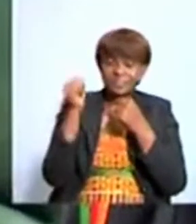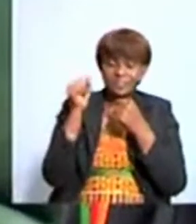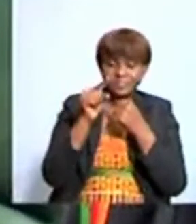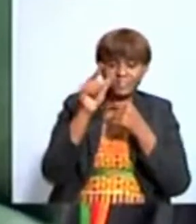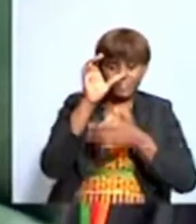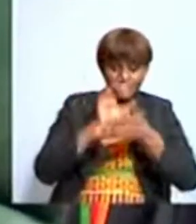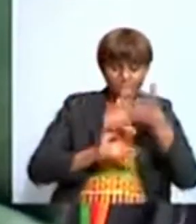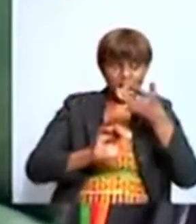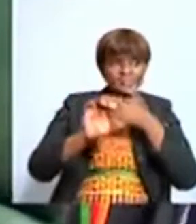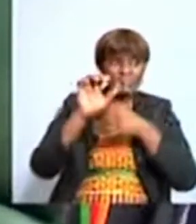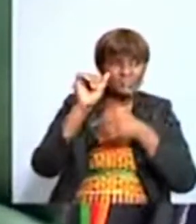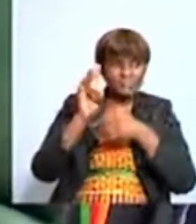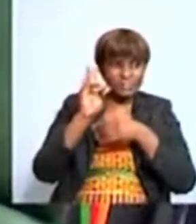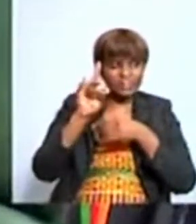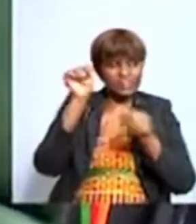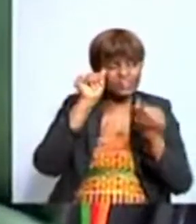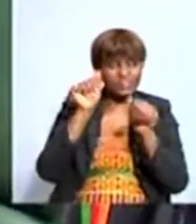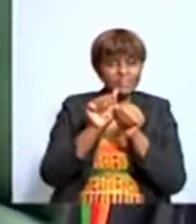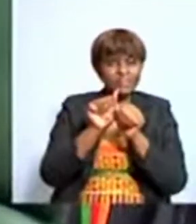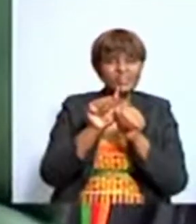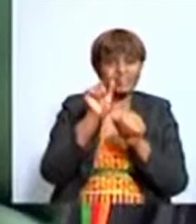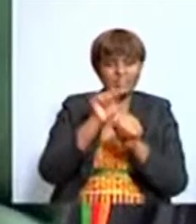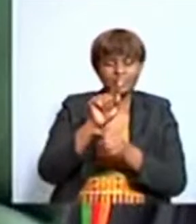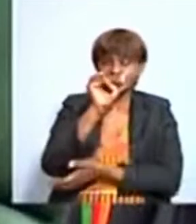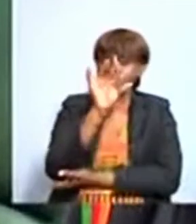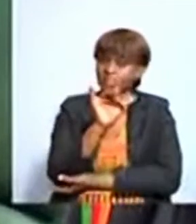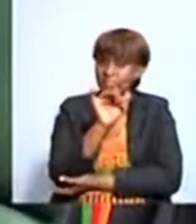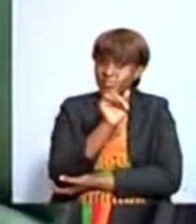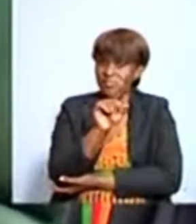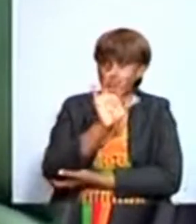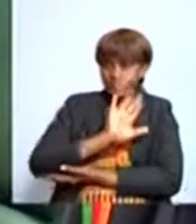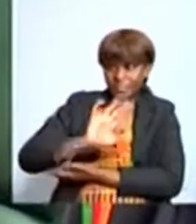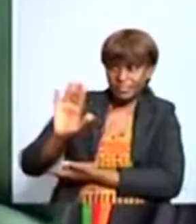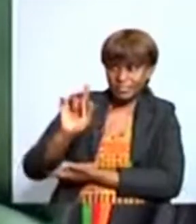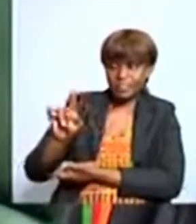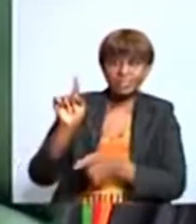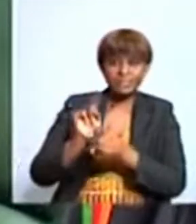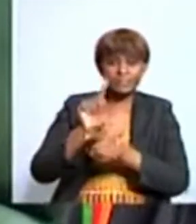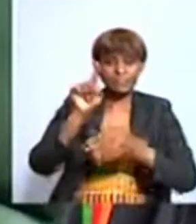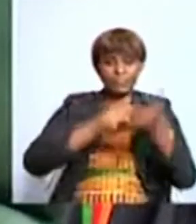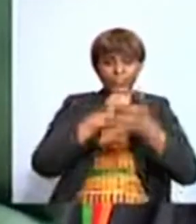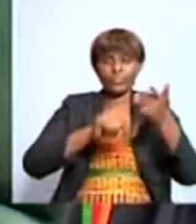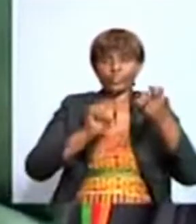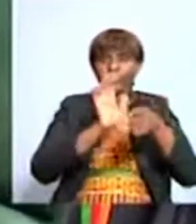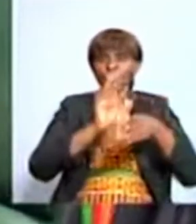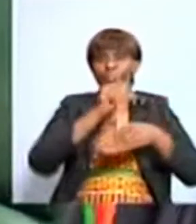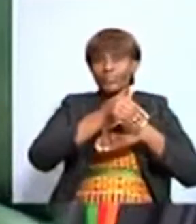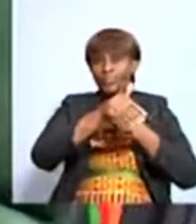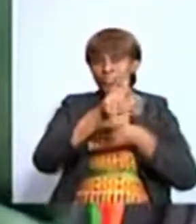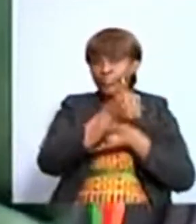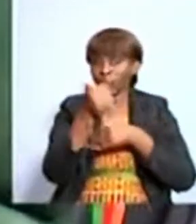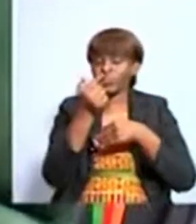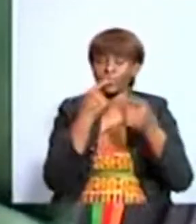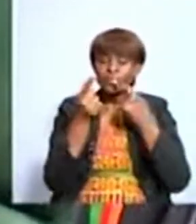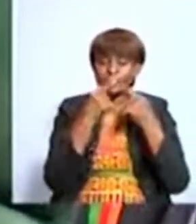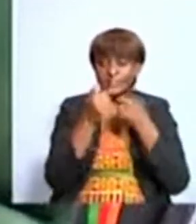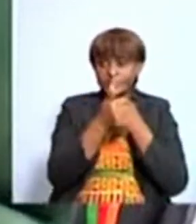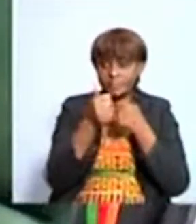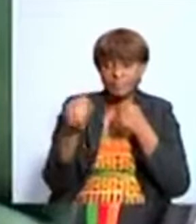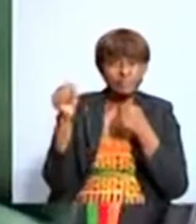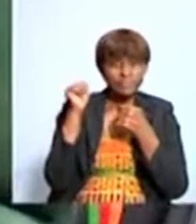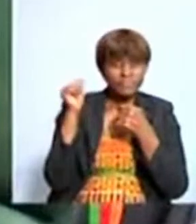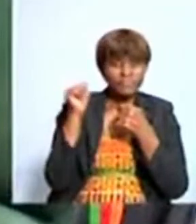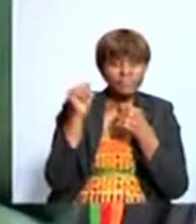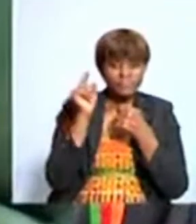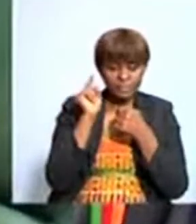Clause 17 is agreed to. Clause 18, Suspension and cancellation of registration. Any debate, any